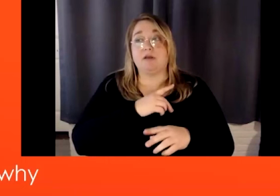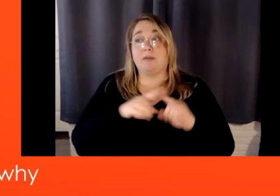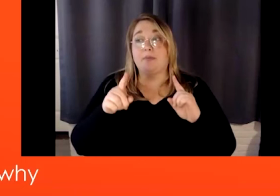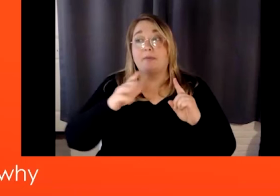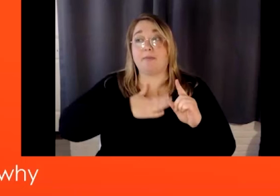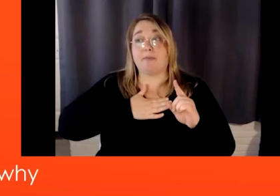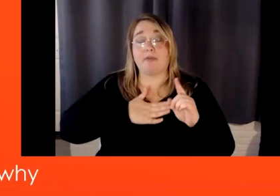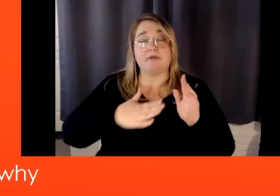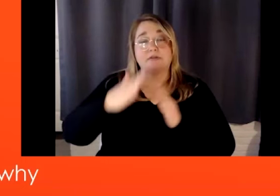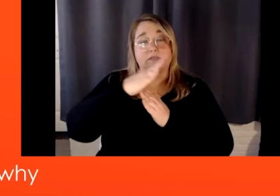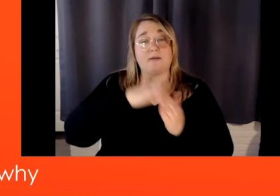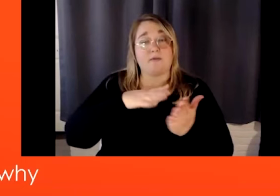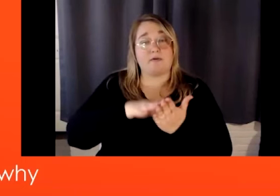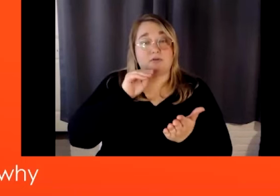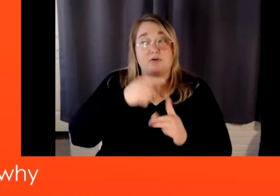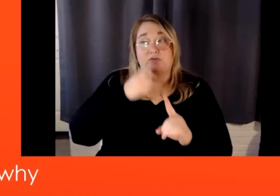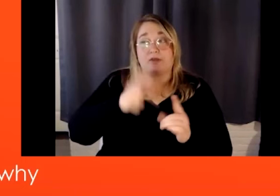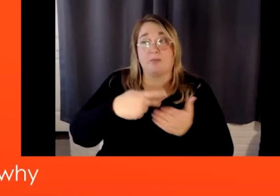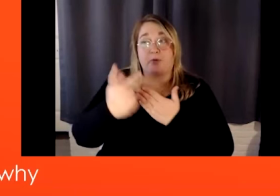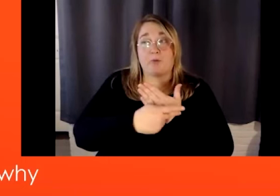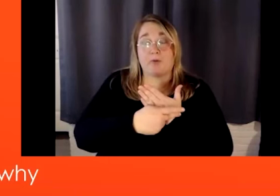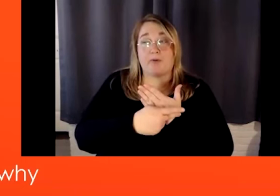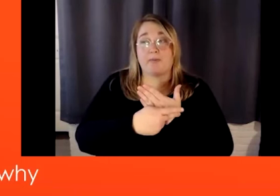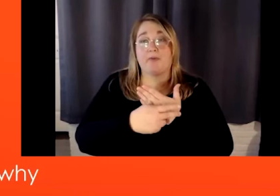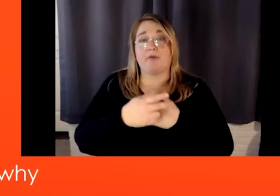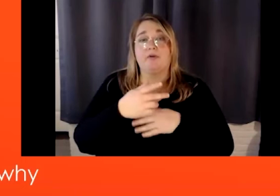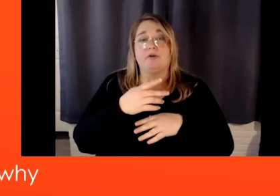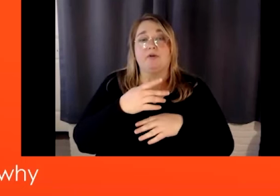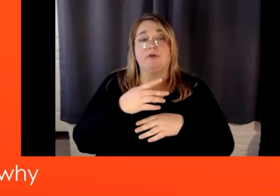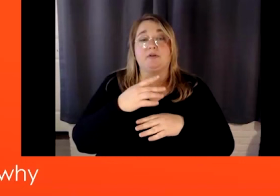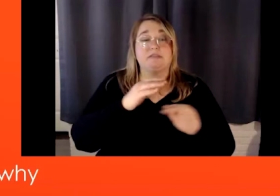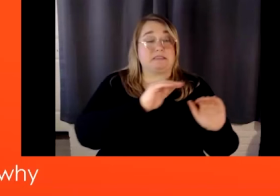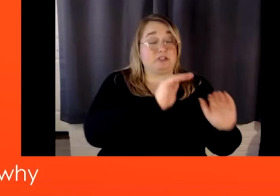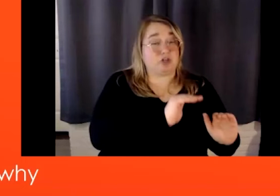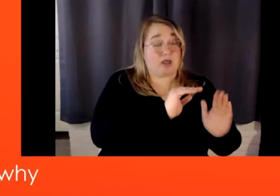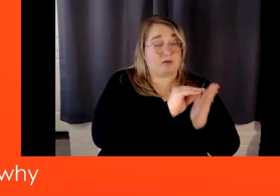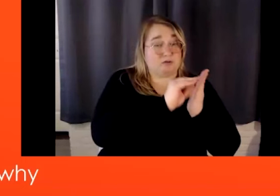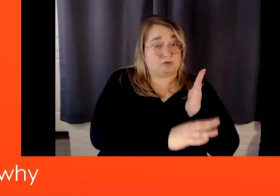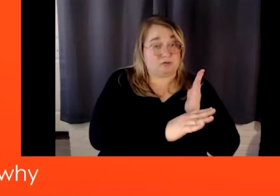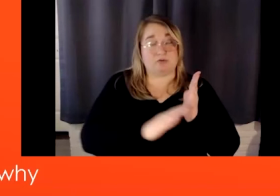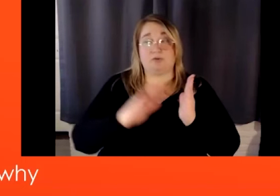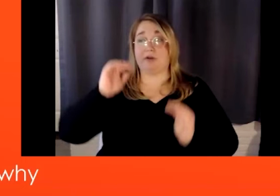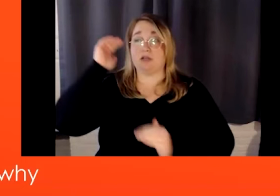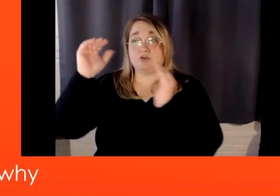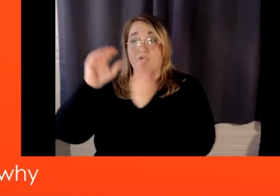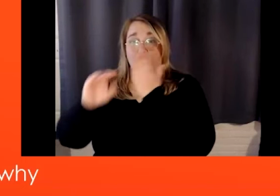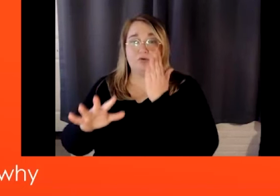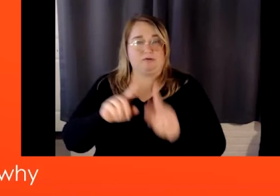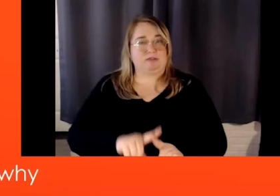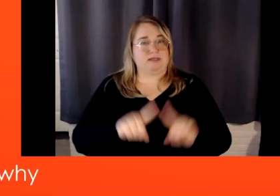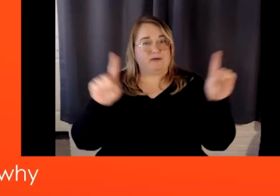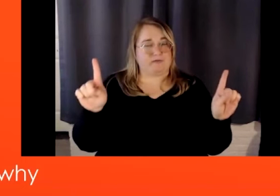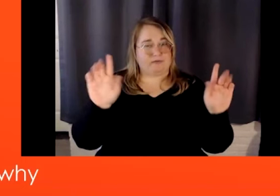that master's program was the difference between a child learner and an adult learner. What I didn't understand, that the